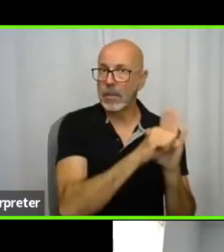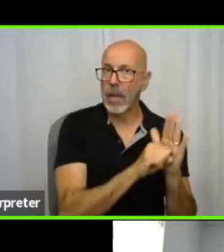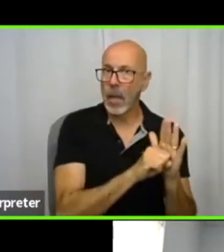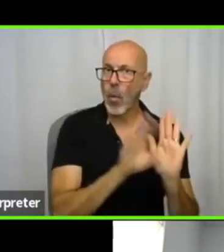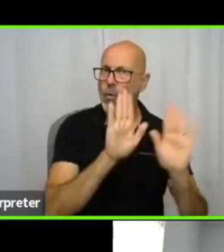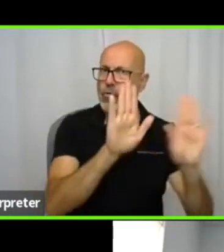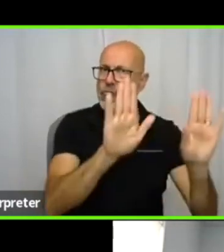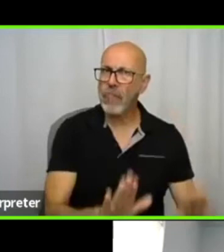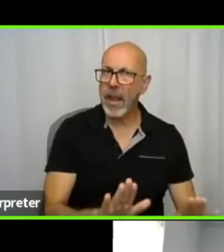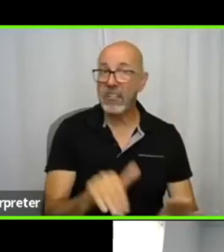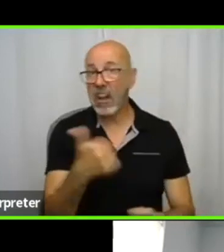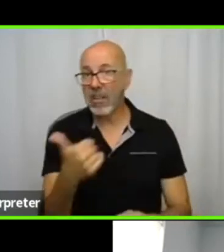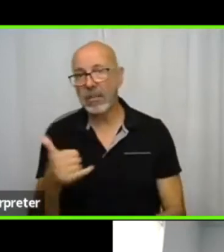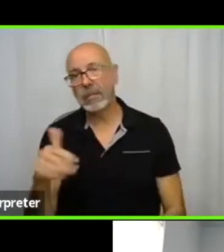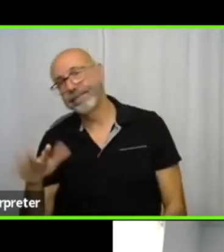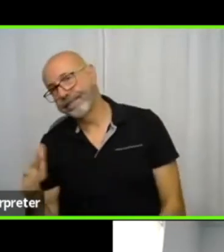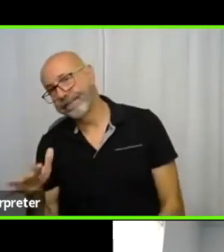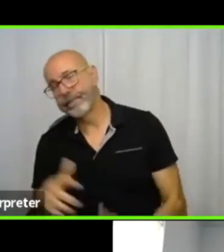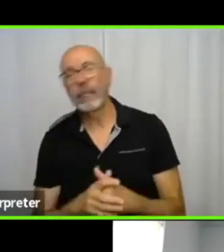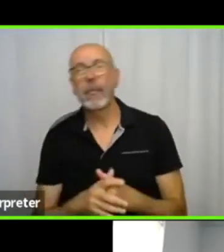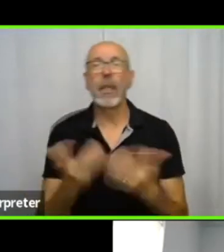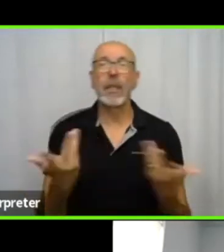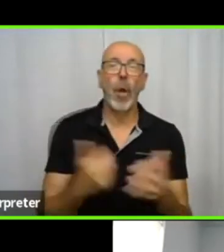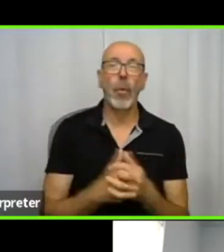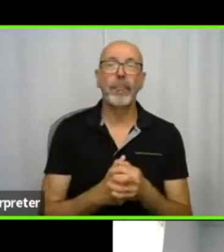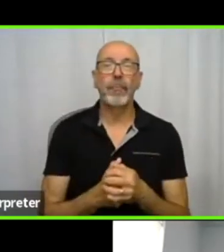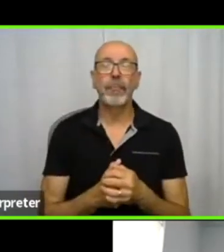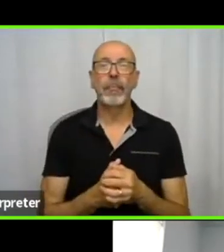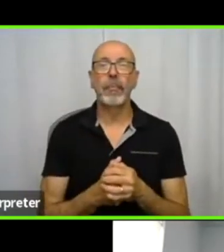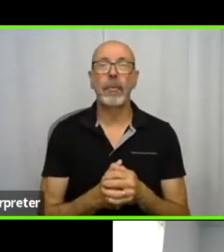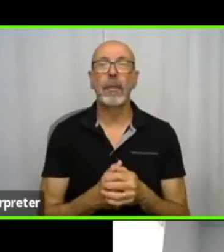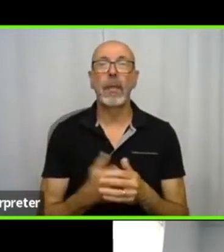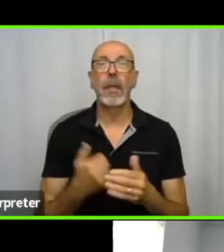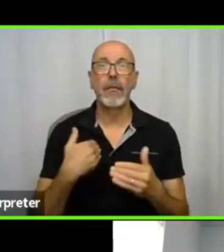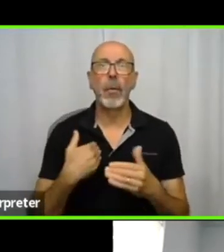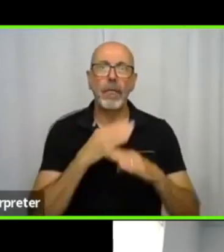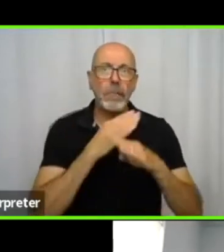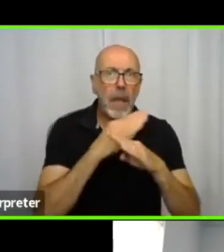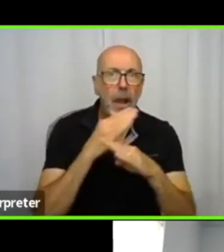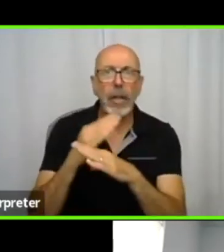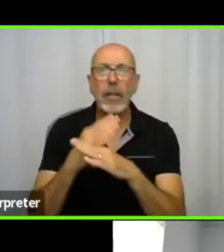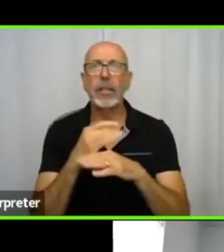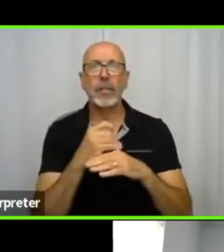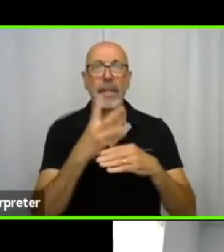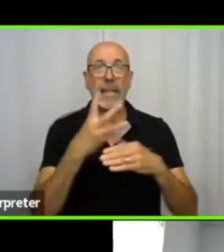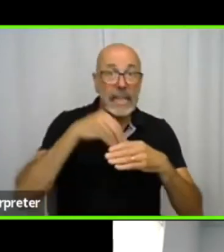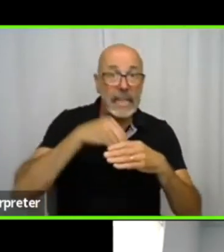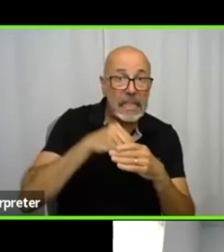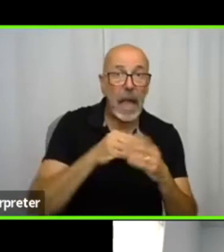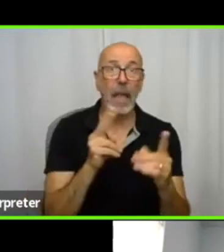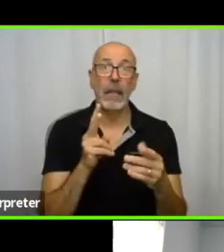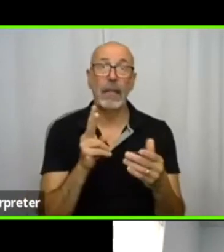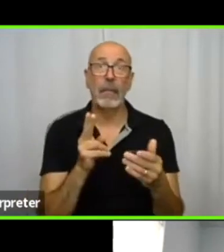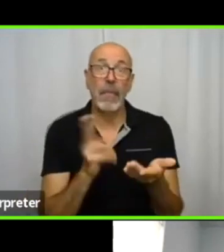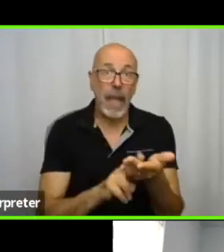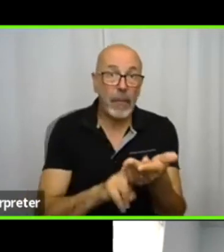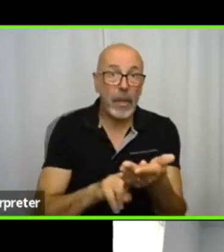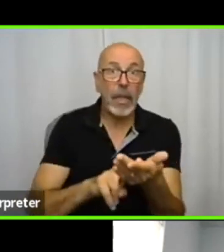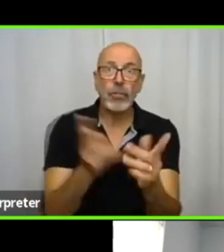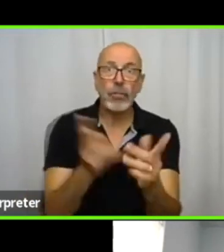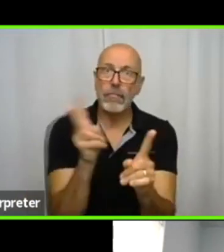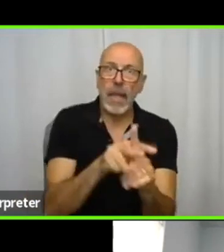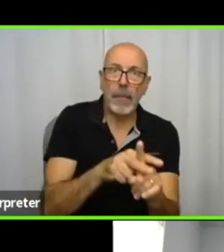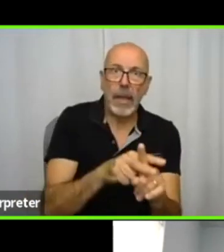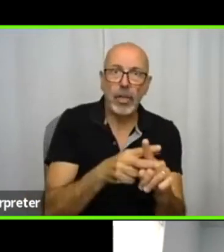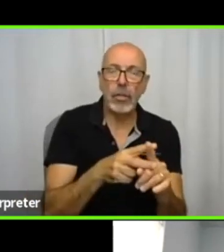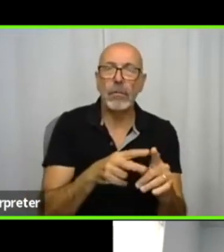do not. And if you have hurdles or barriers within the application process itself,